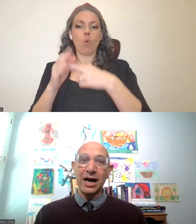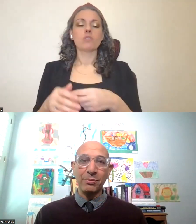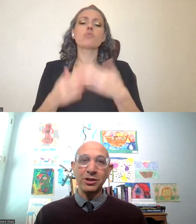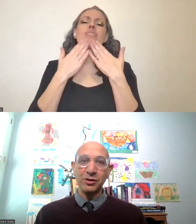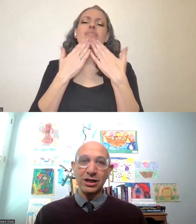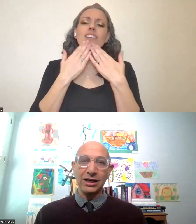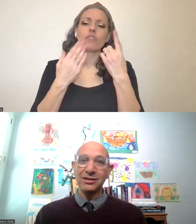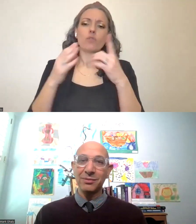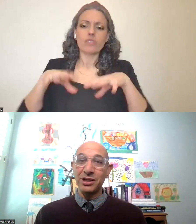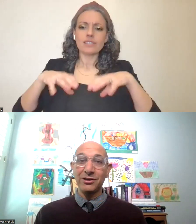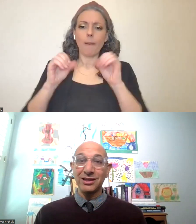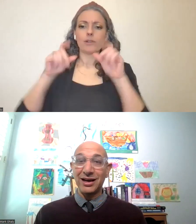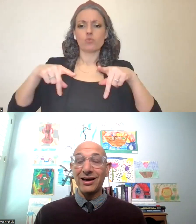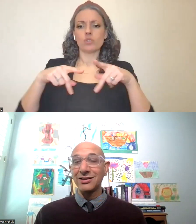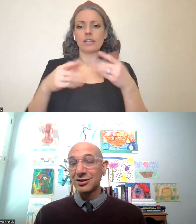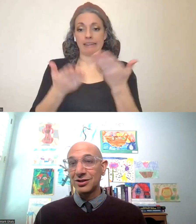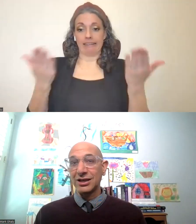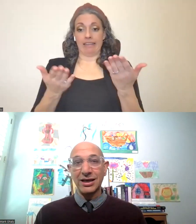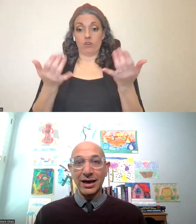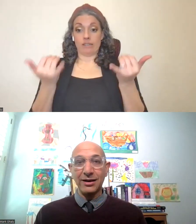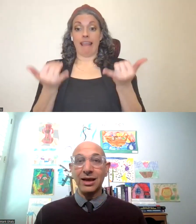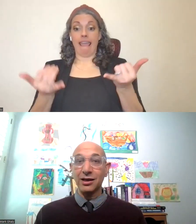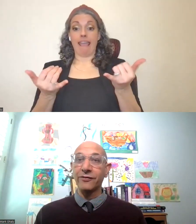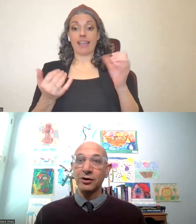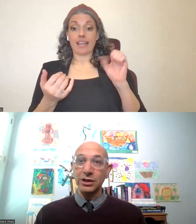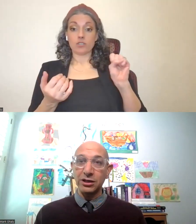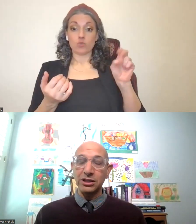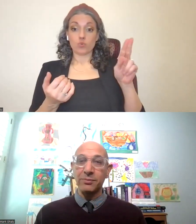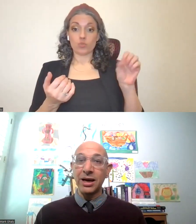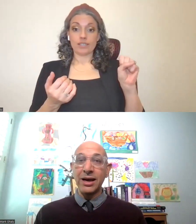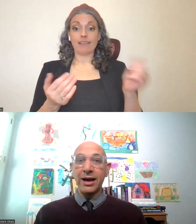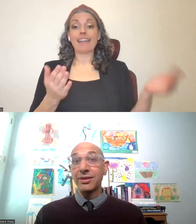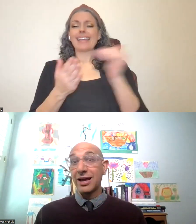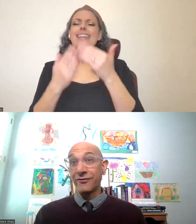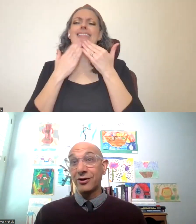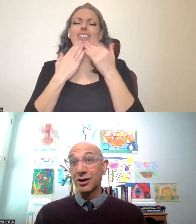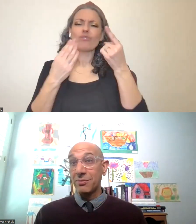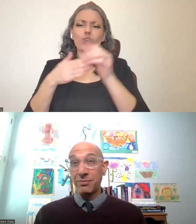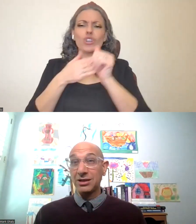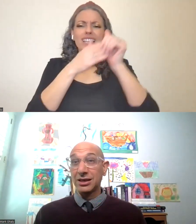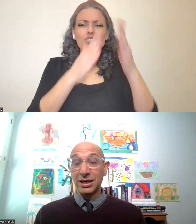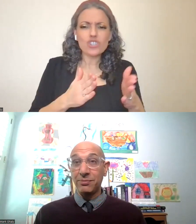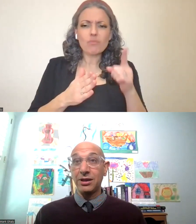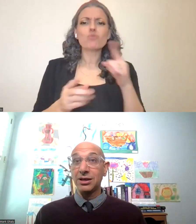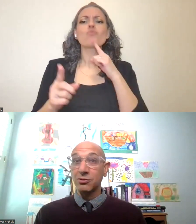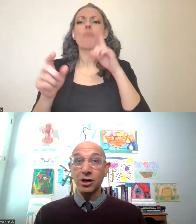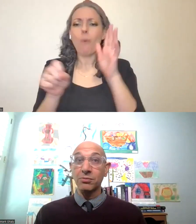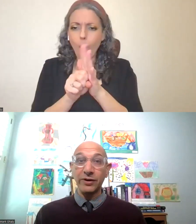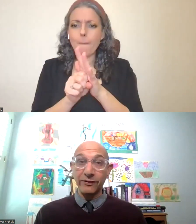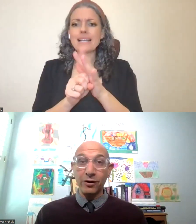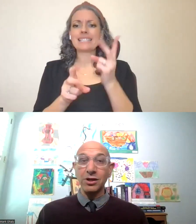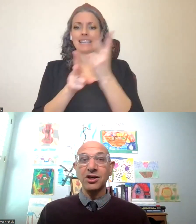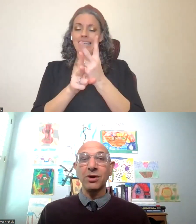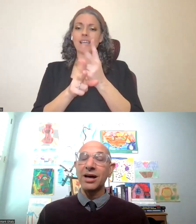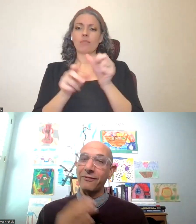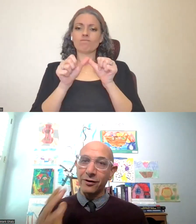for this opportunity to be here today. And Susan, again, thank you for your leadership and thank you for your commitment to keeping this work